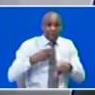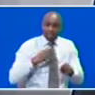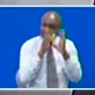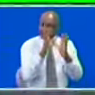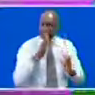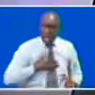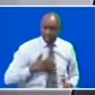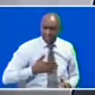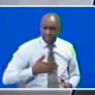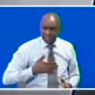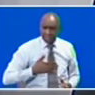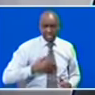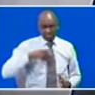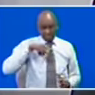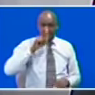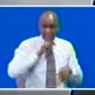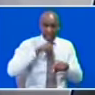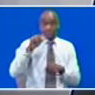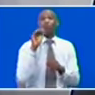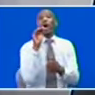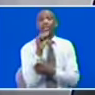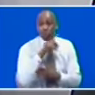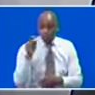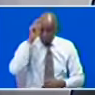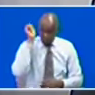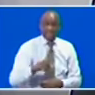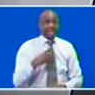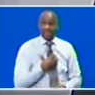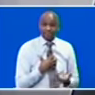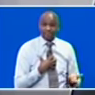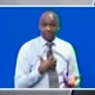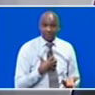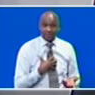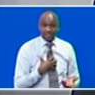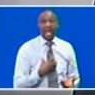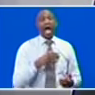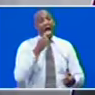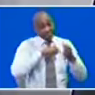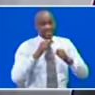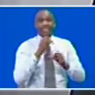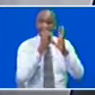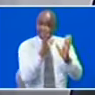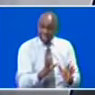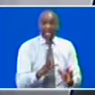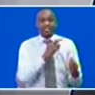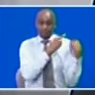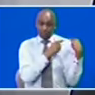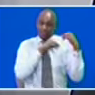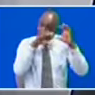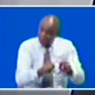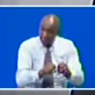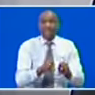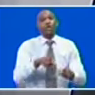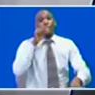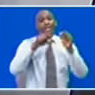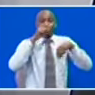director be asked, when he was asked to go on compulsory leave, the acting director took up the responsibilities, and you saw the